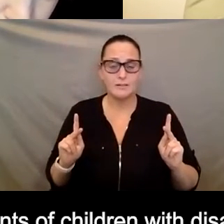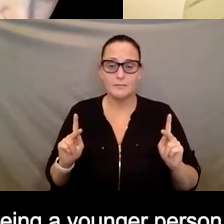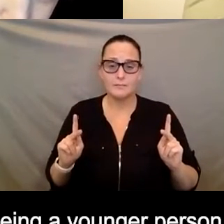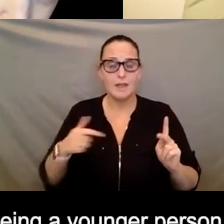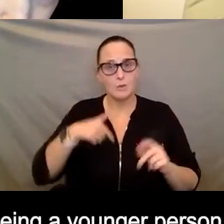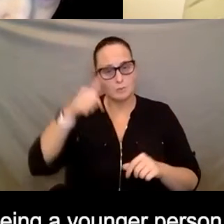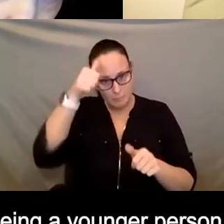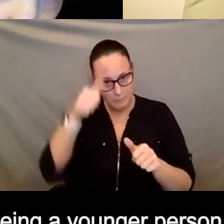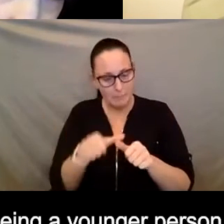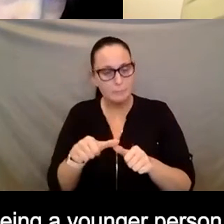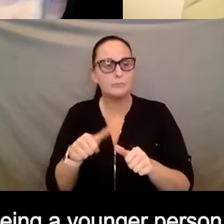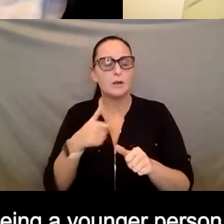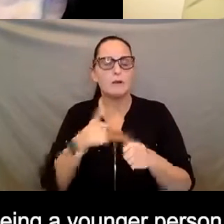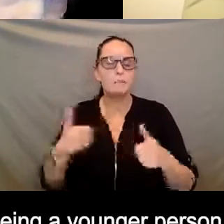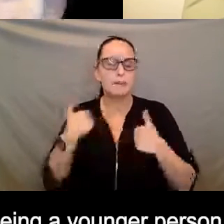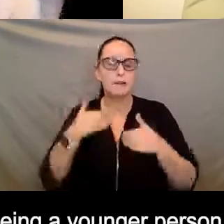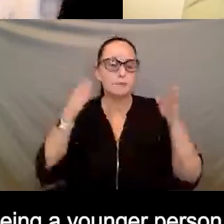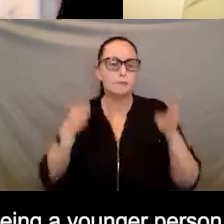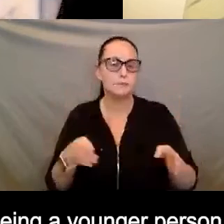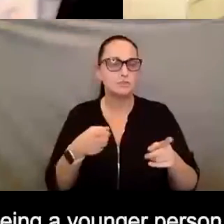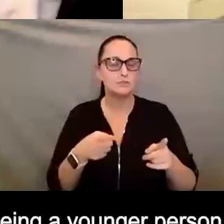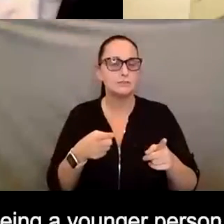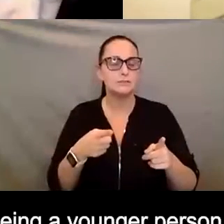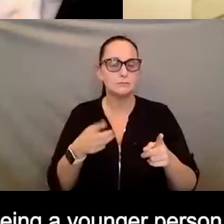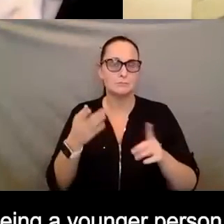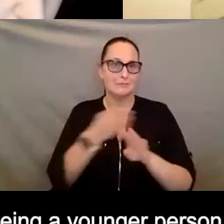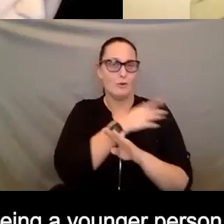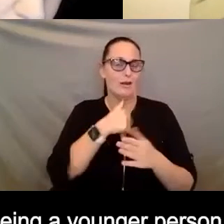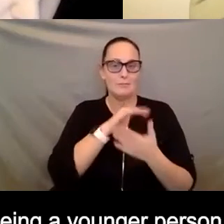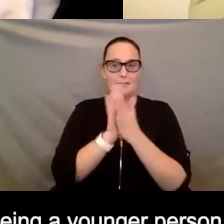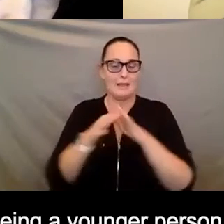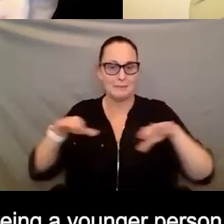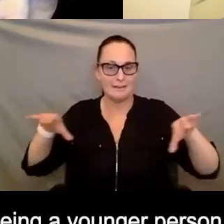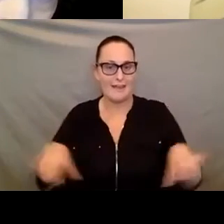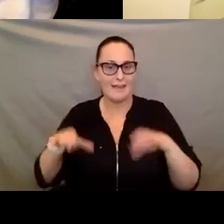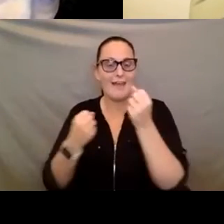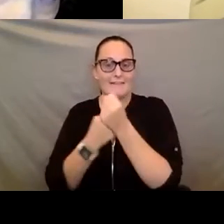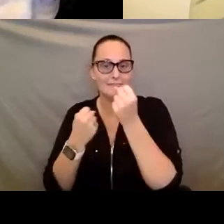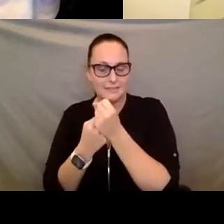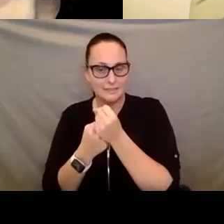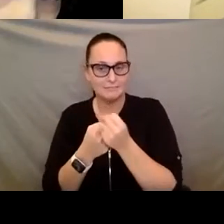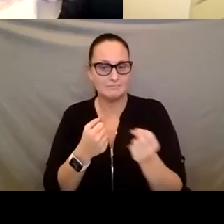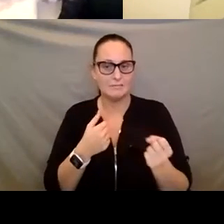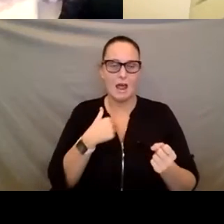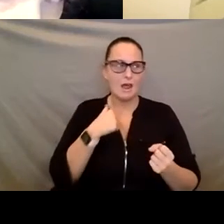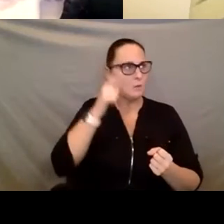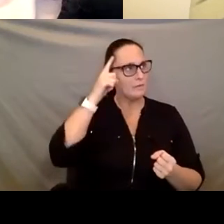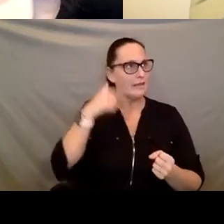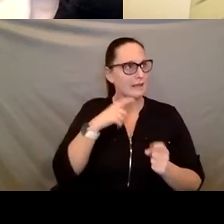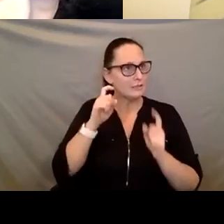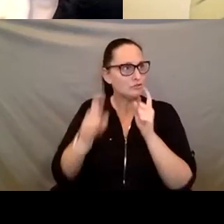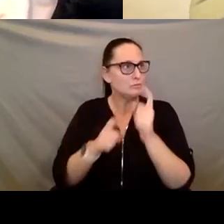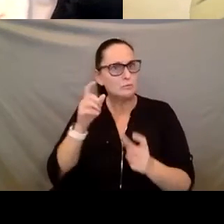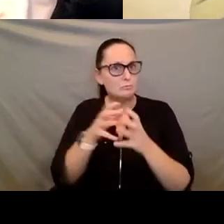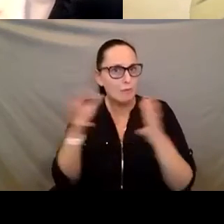I remember being a younger person before I ever became an advocate and thinking, I don't think that I contribute very